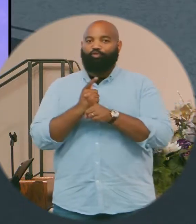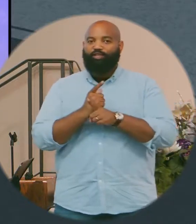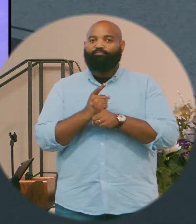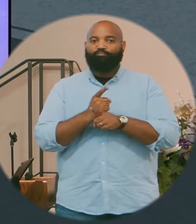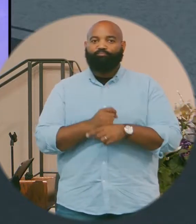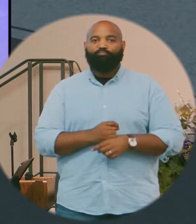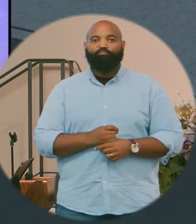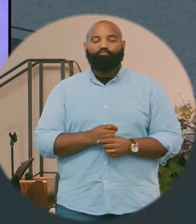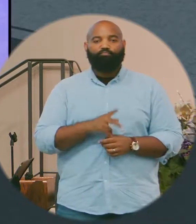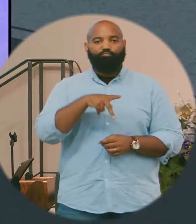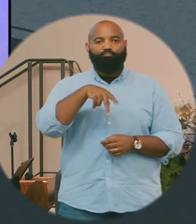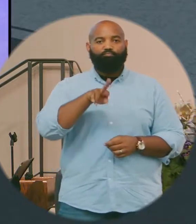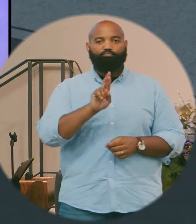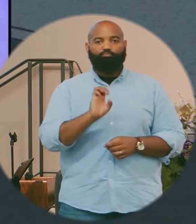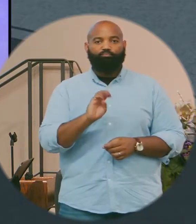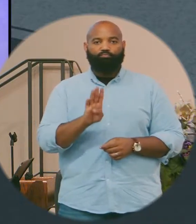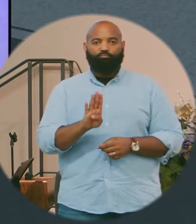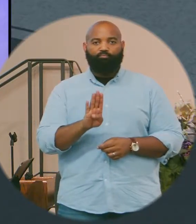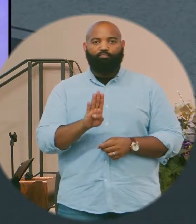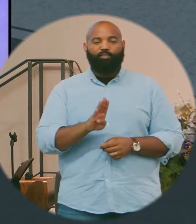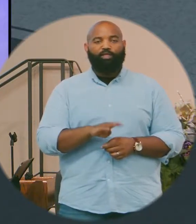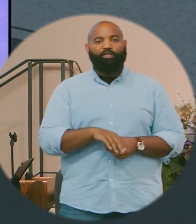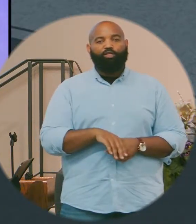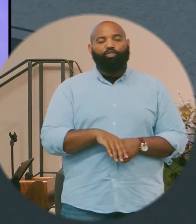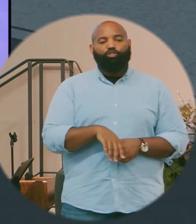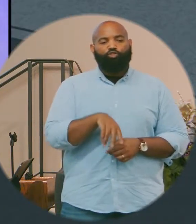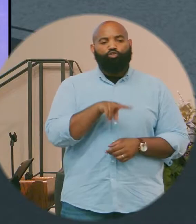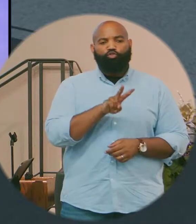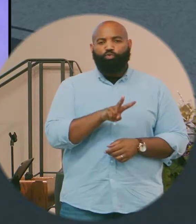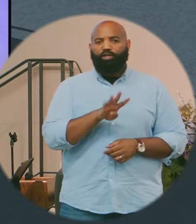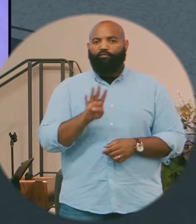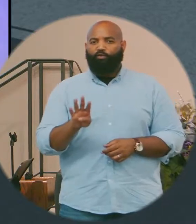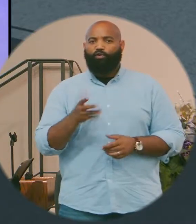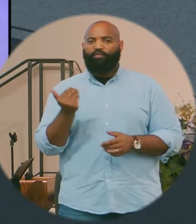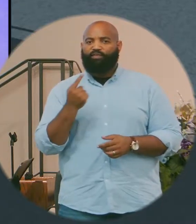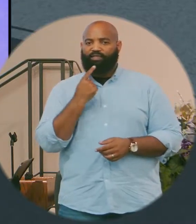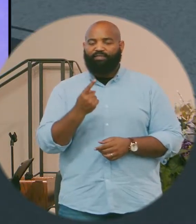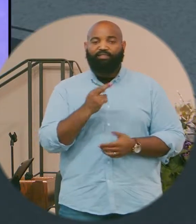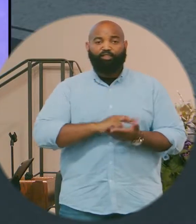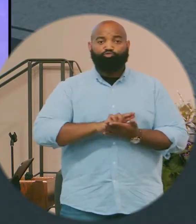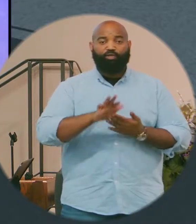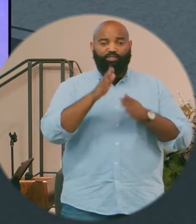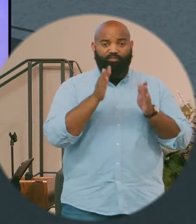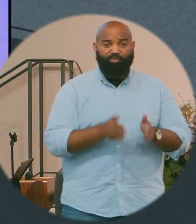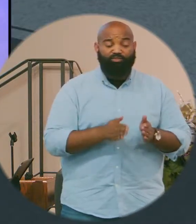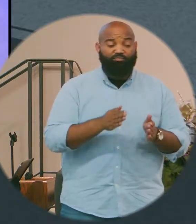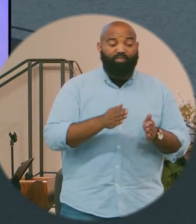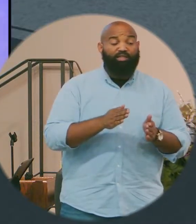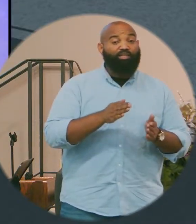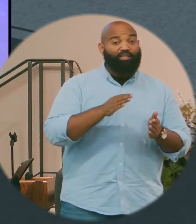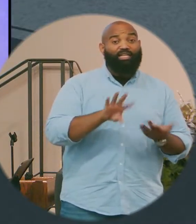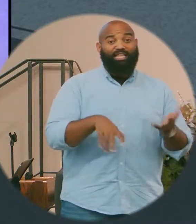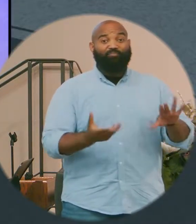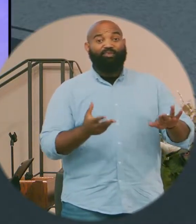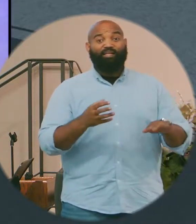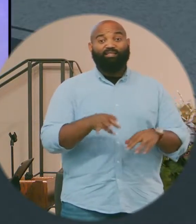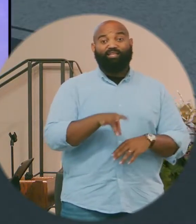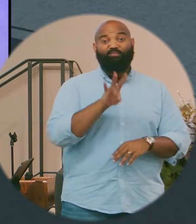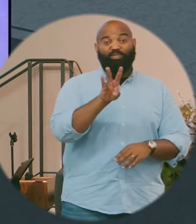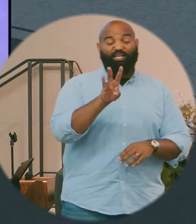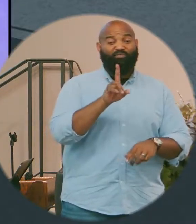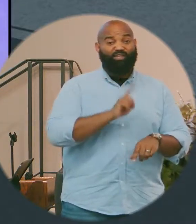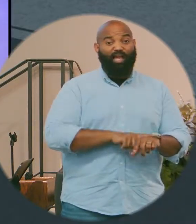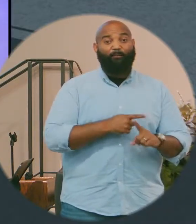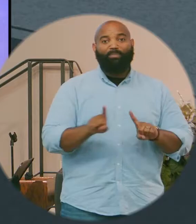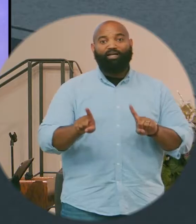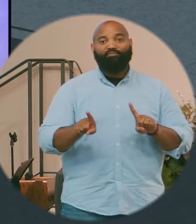21:24-16 that says a righteous man falls 7 times, but he gets up 8 times. And so I hope that after this message that